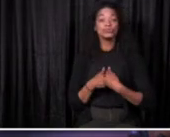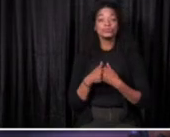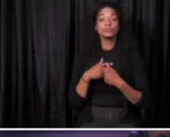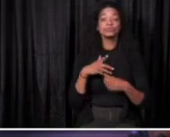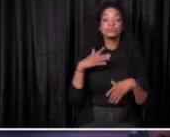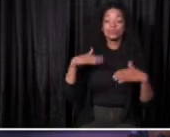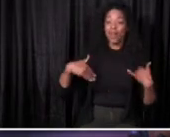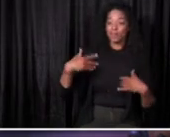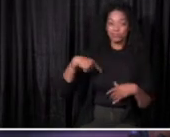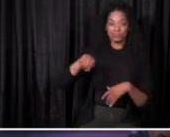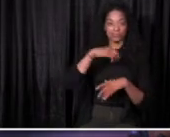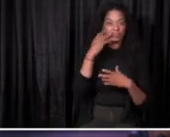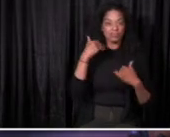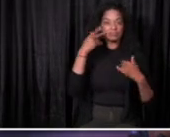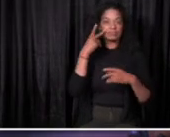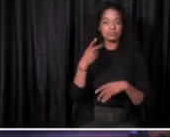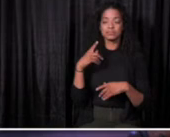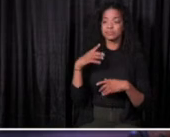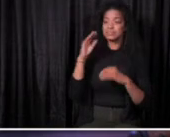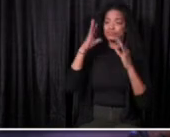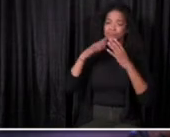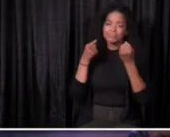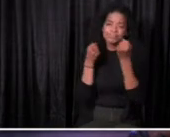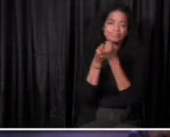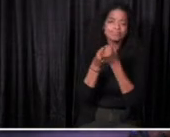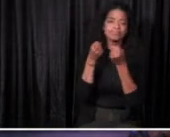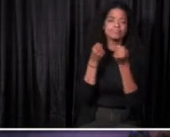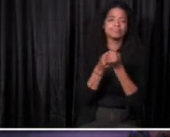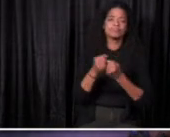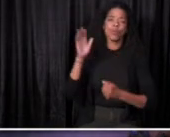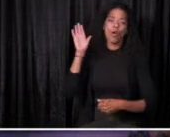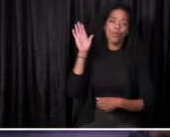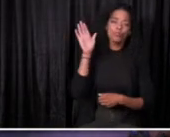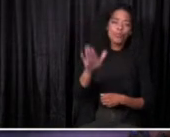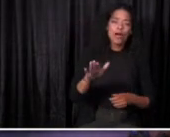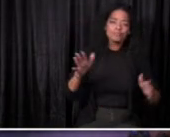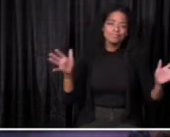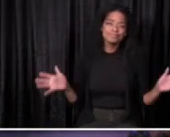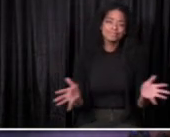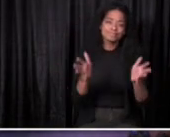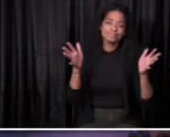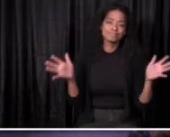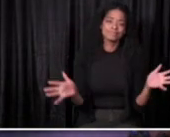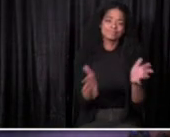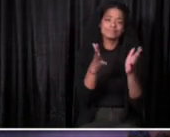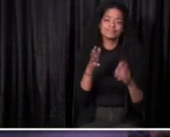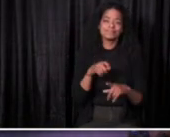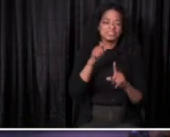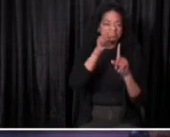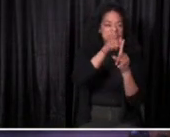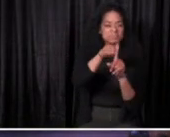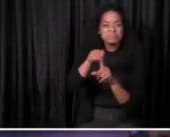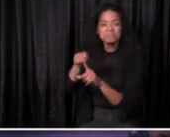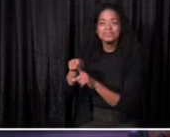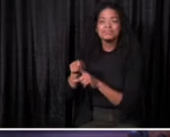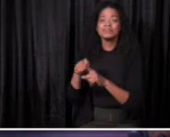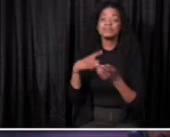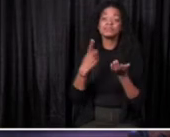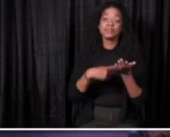They prodded you, they pushed you, and sometimes they made you mad.